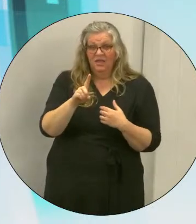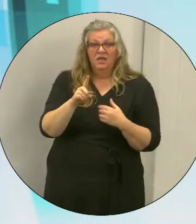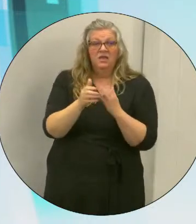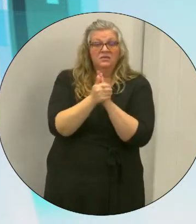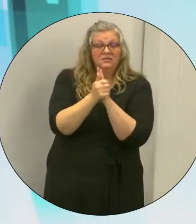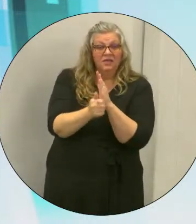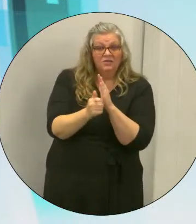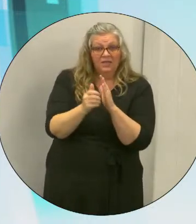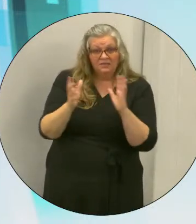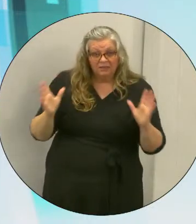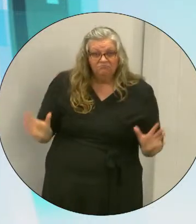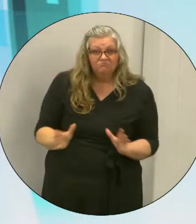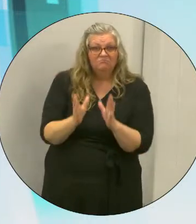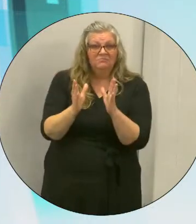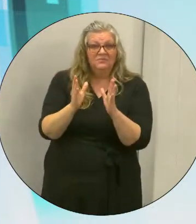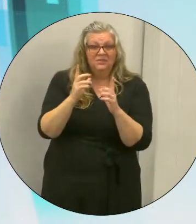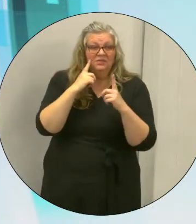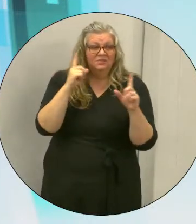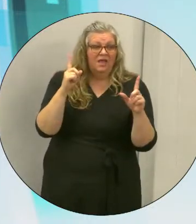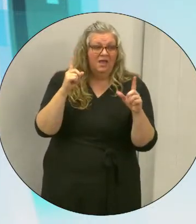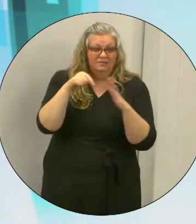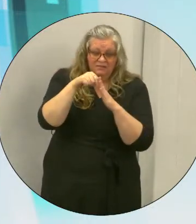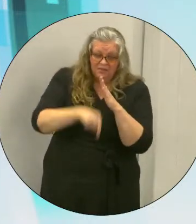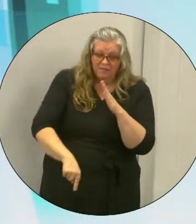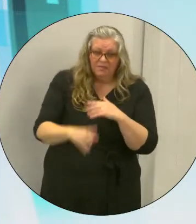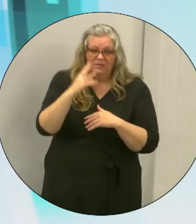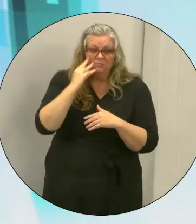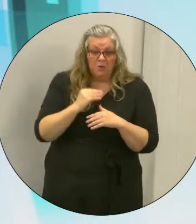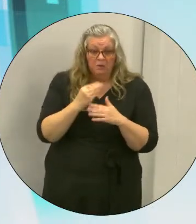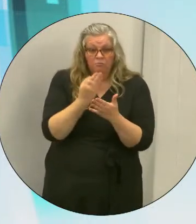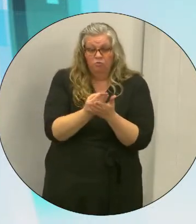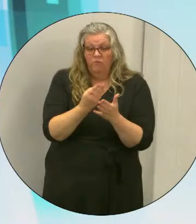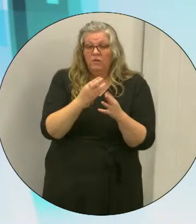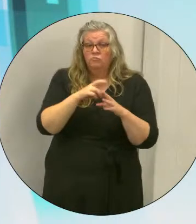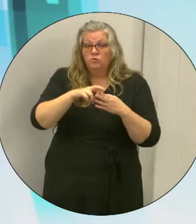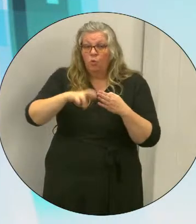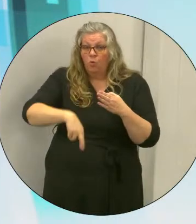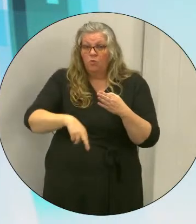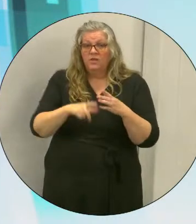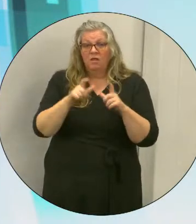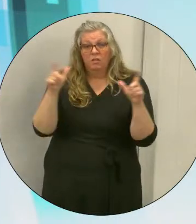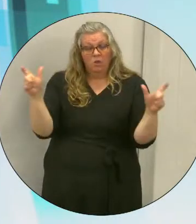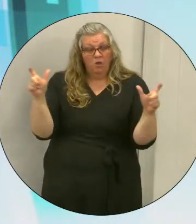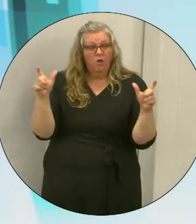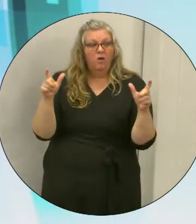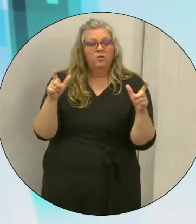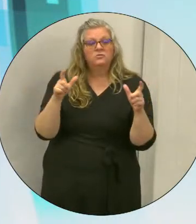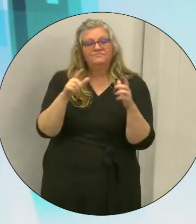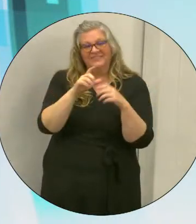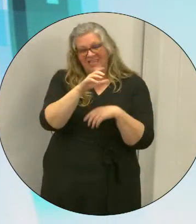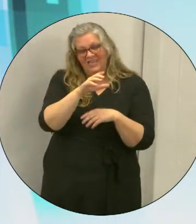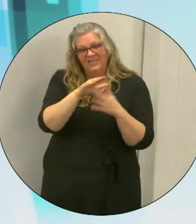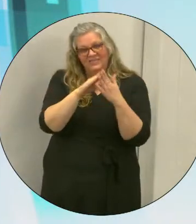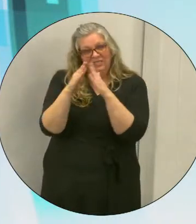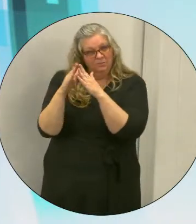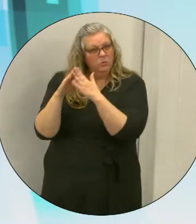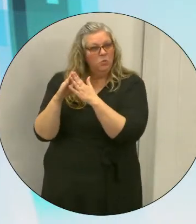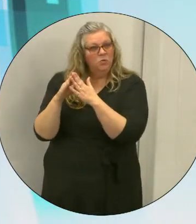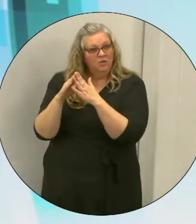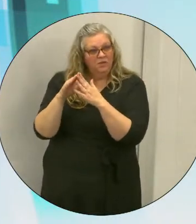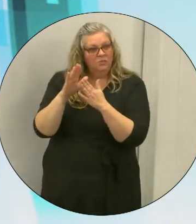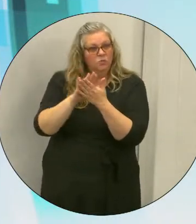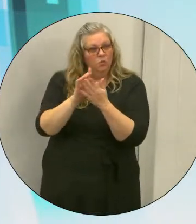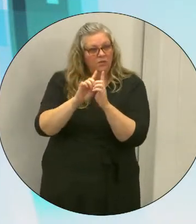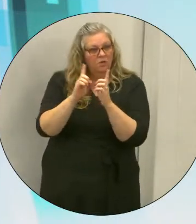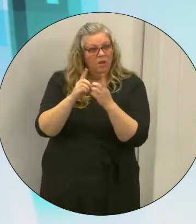success, depth of experience and proven results within a large urban district representative of CCSD. It's my humble opinion that